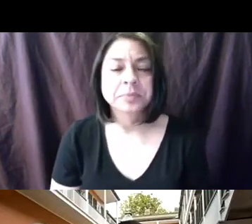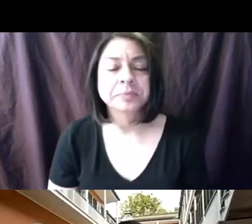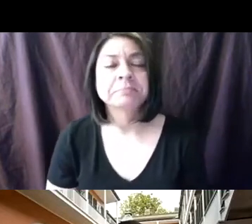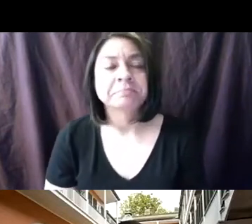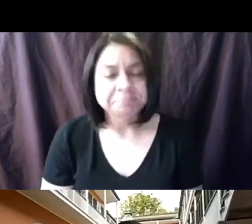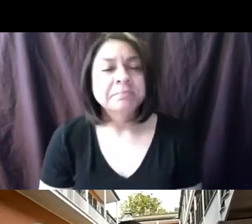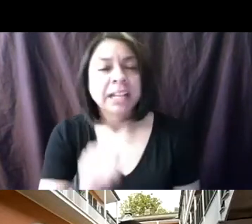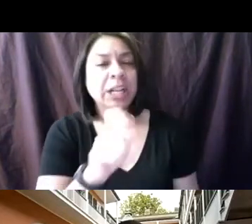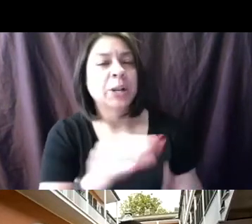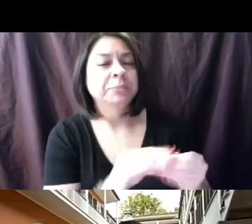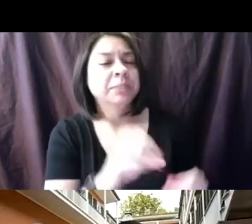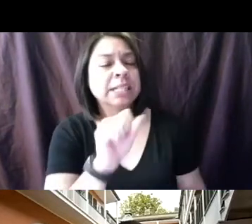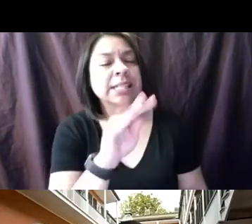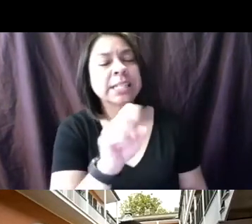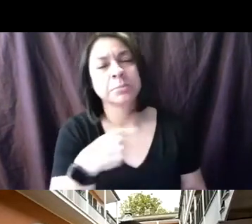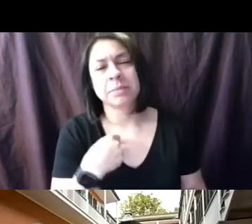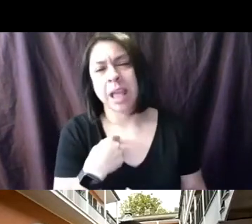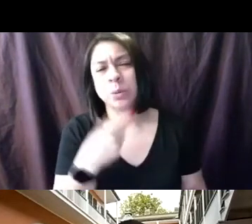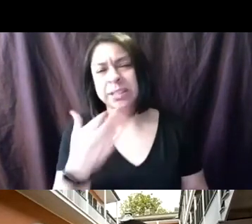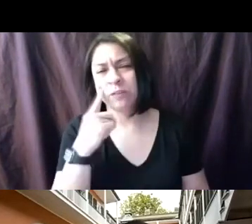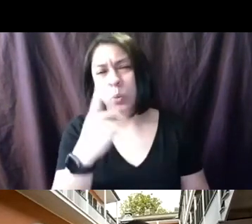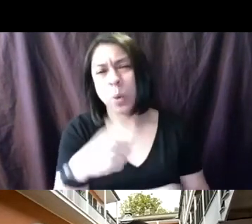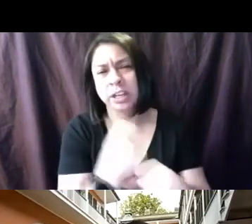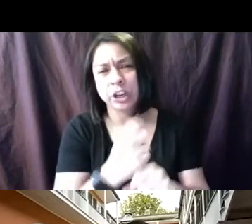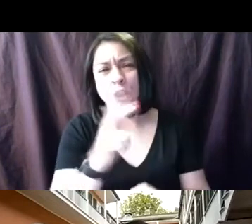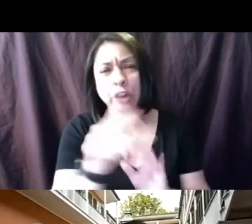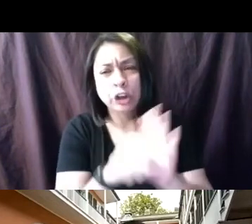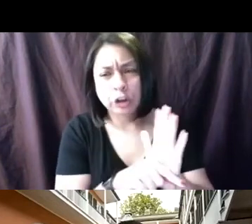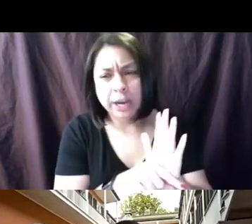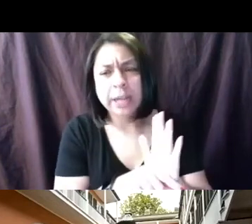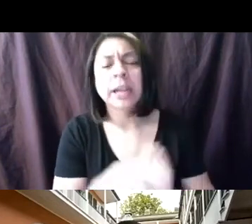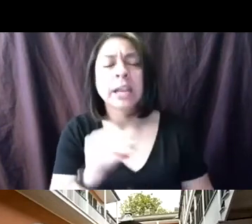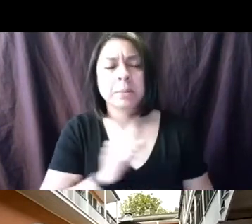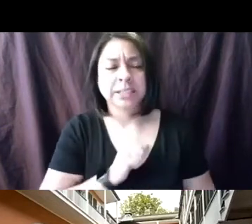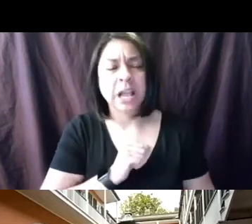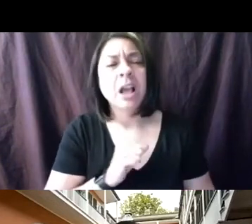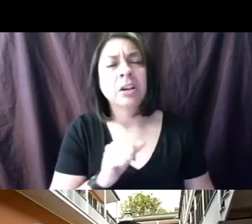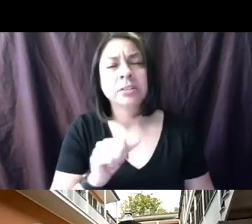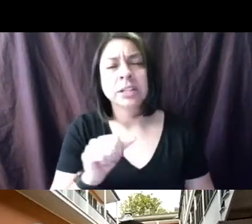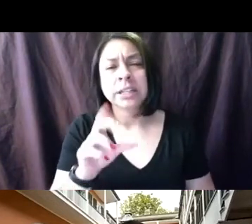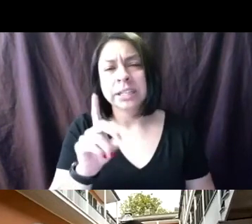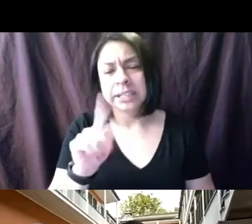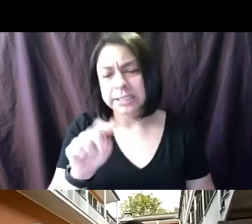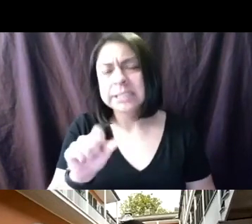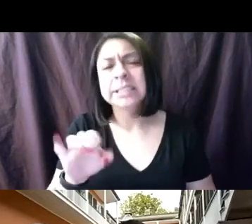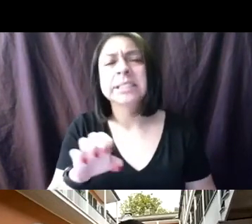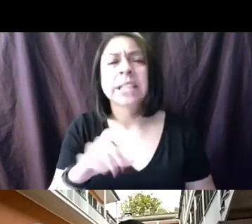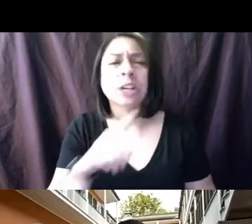SEMS, I spent 1 year there in third grade, and it was myself, Gail, and Tessie, and it was